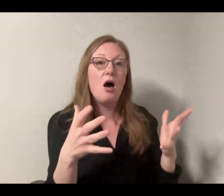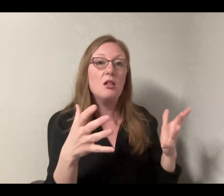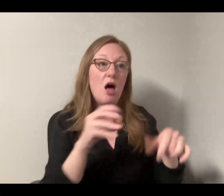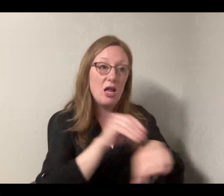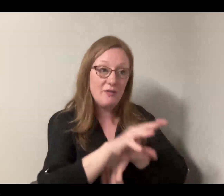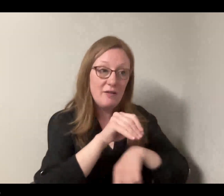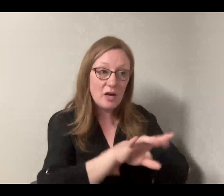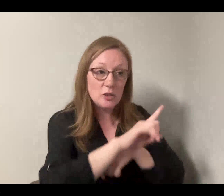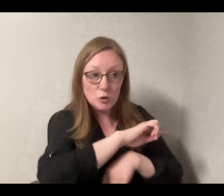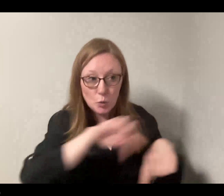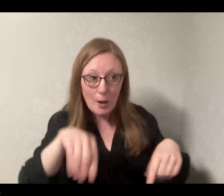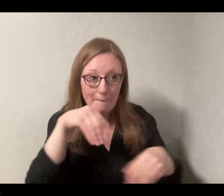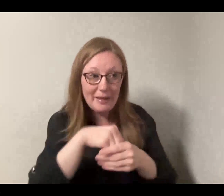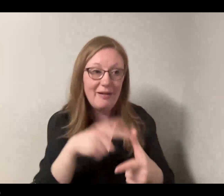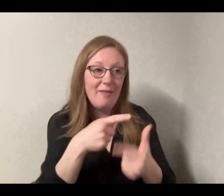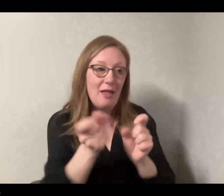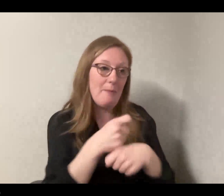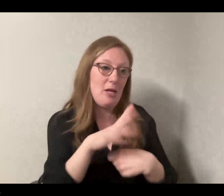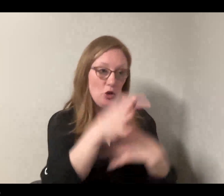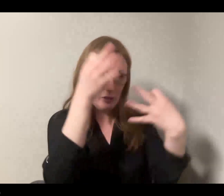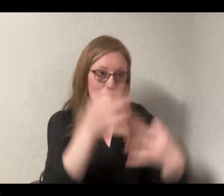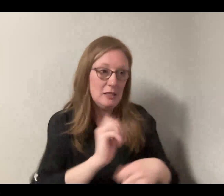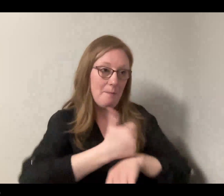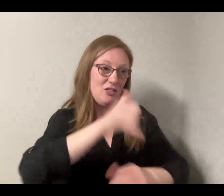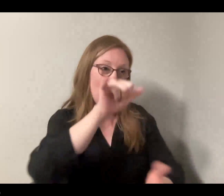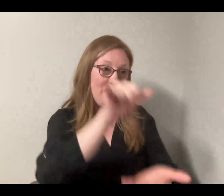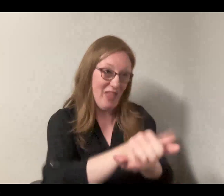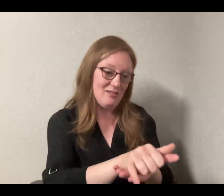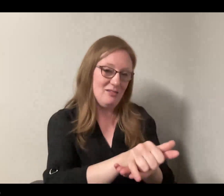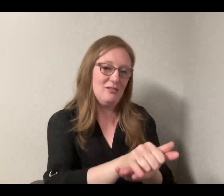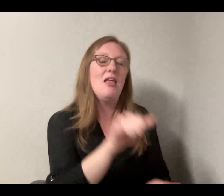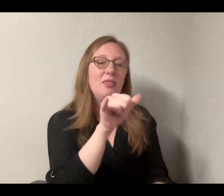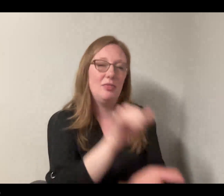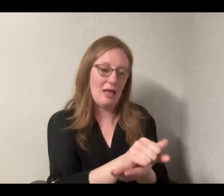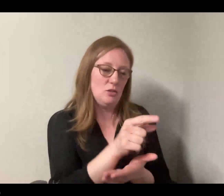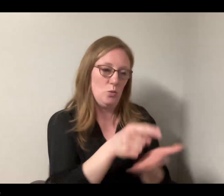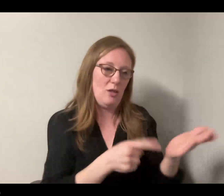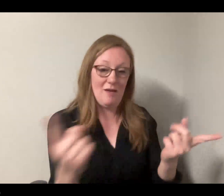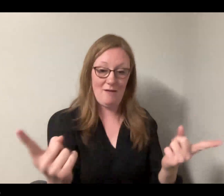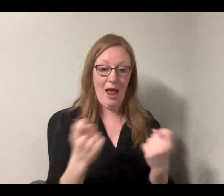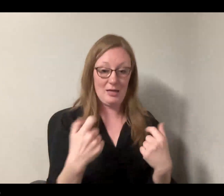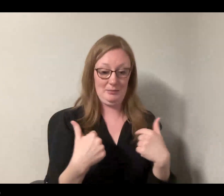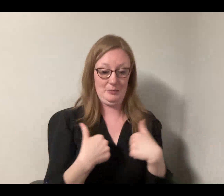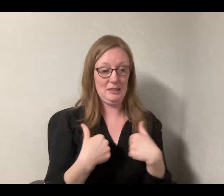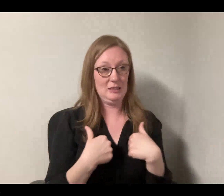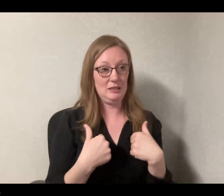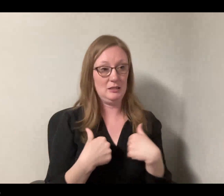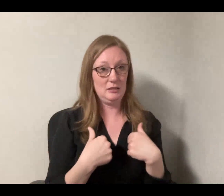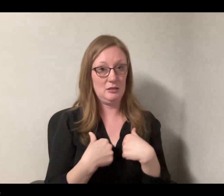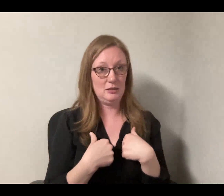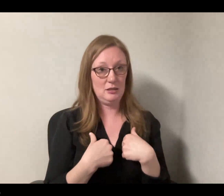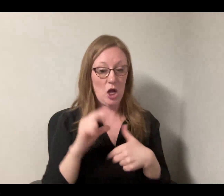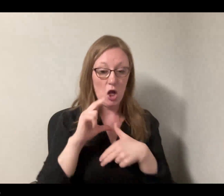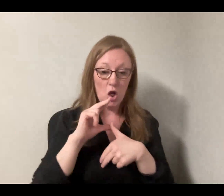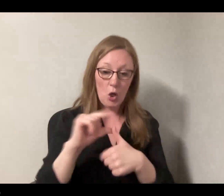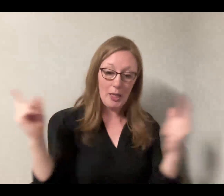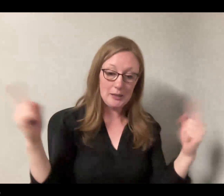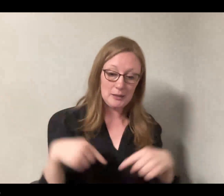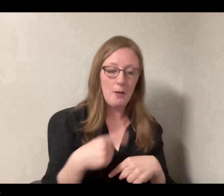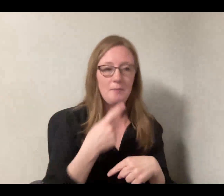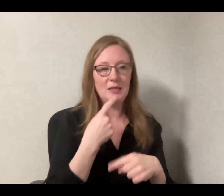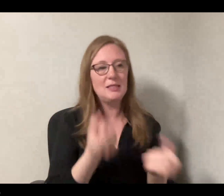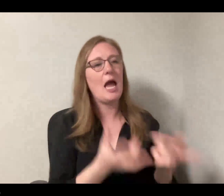and you come in, and then you make your decision based on that. That's what they asked me when the hurricanes come in. They say how